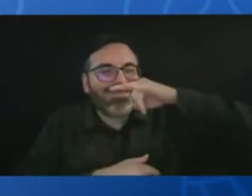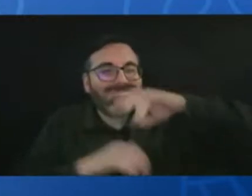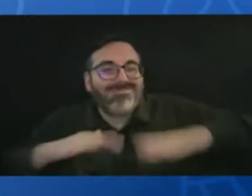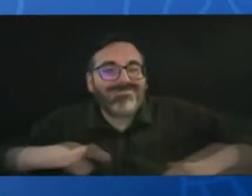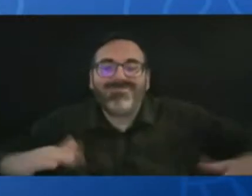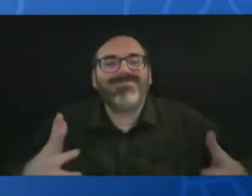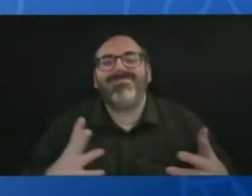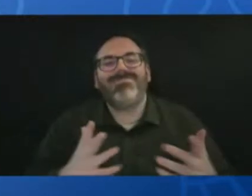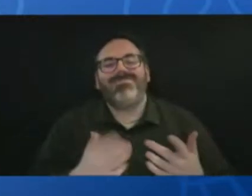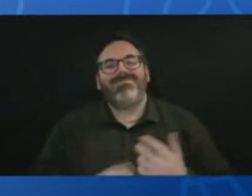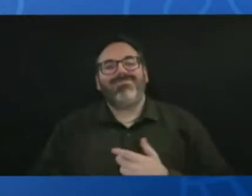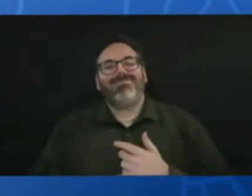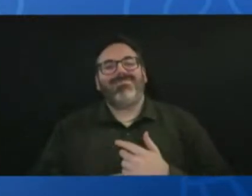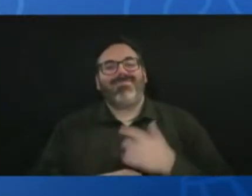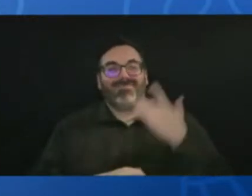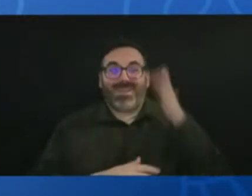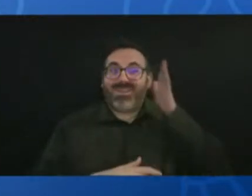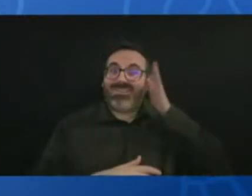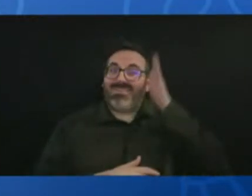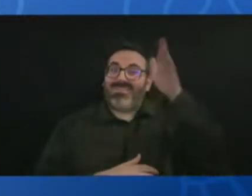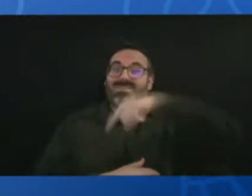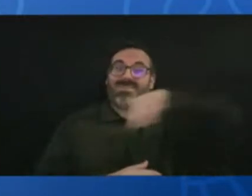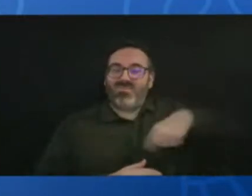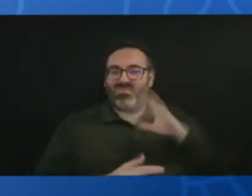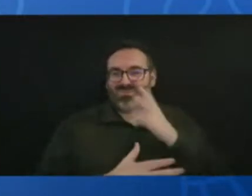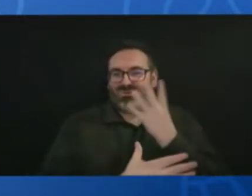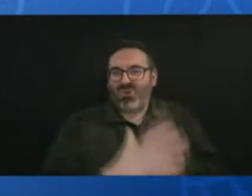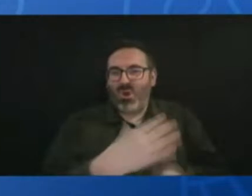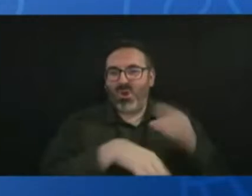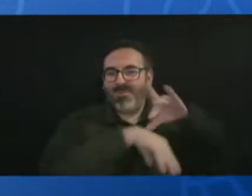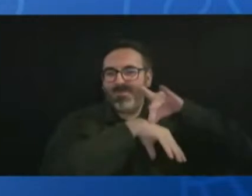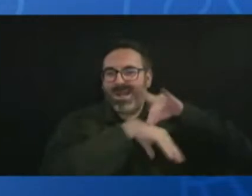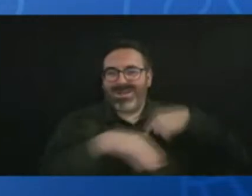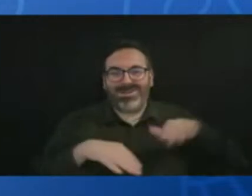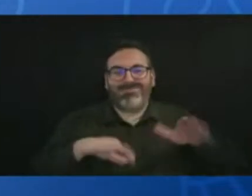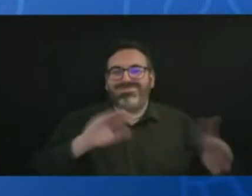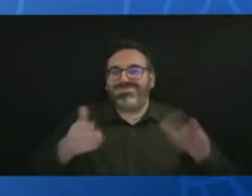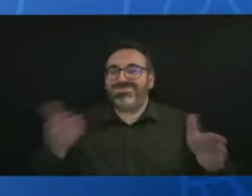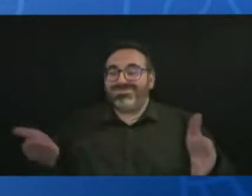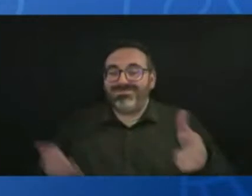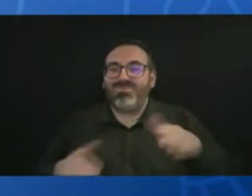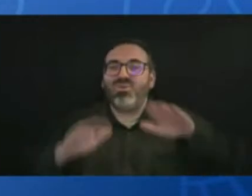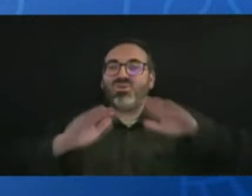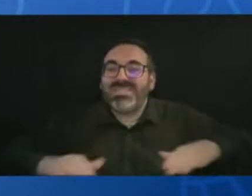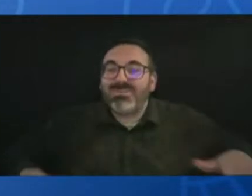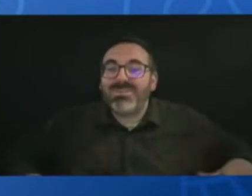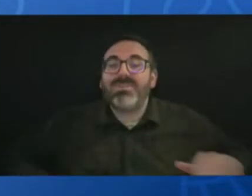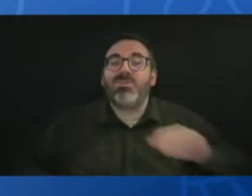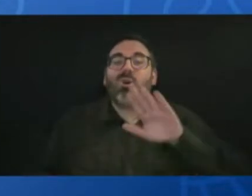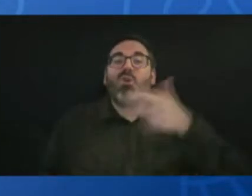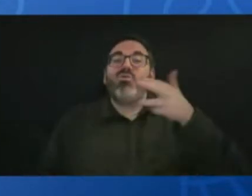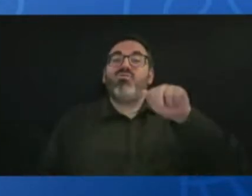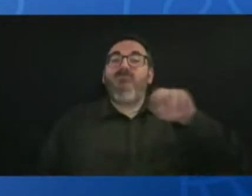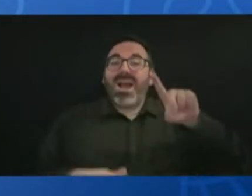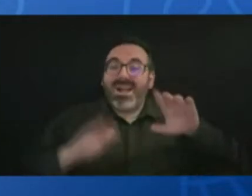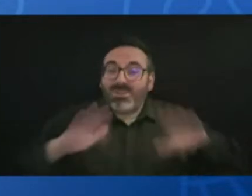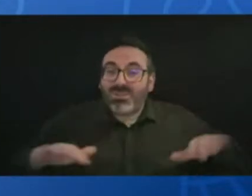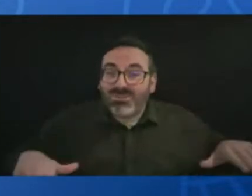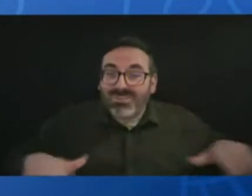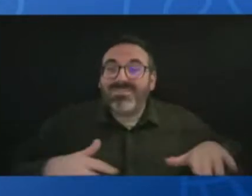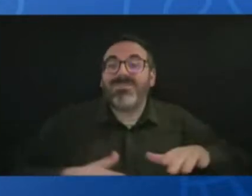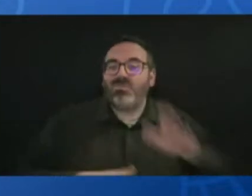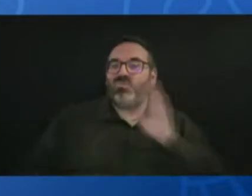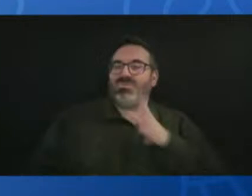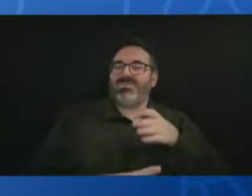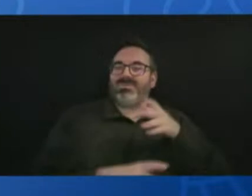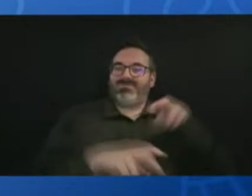or the people you know, and your grandchildren will be sitting in these chairs. If we can, as our generations, can